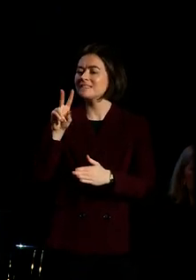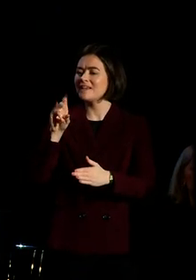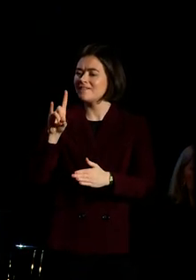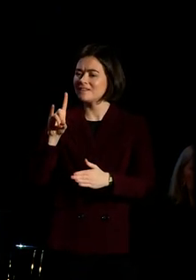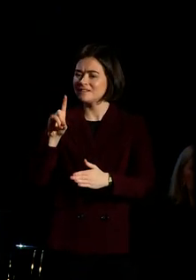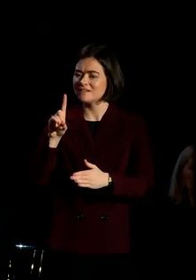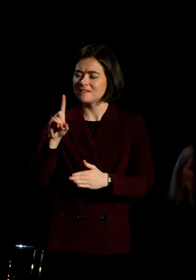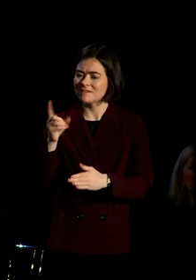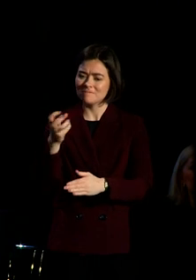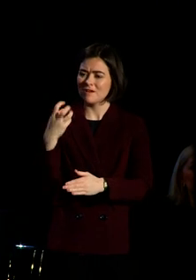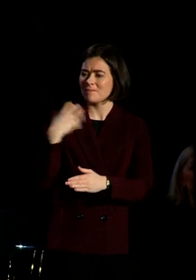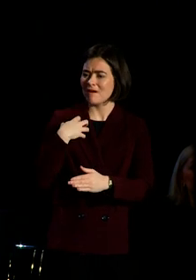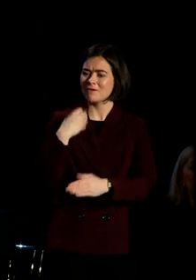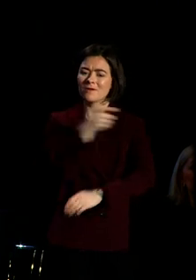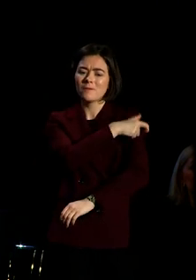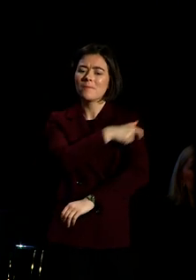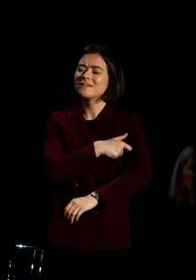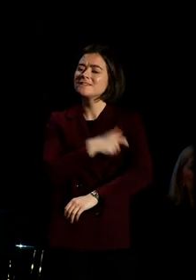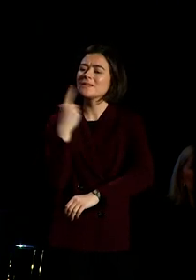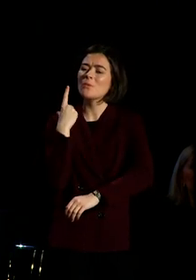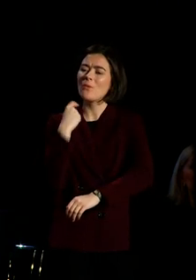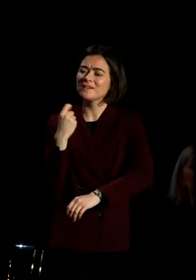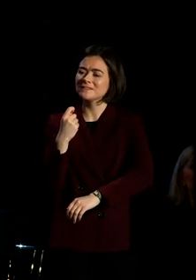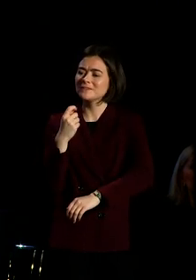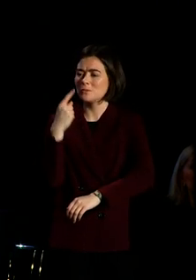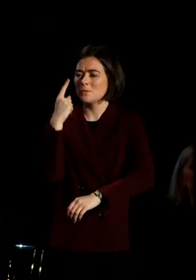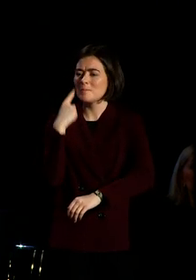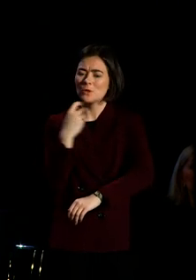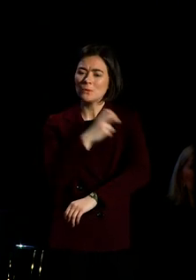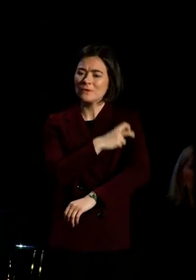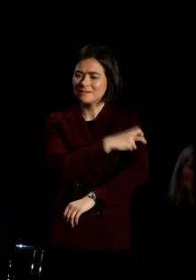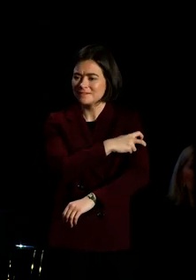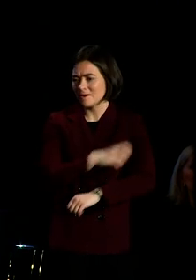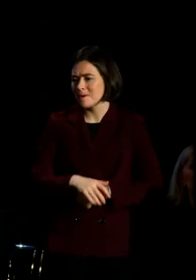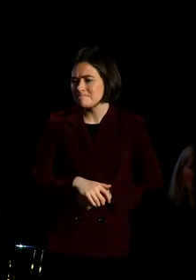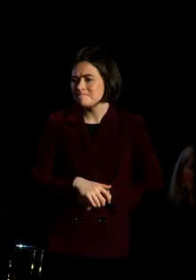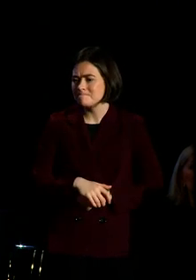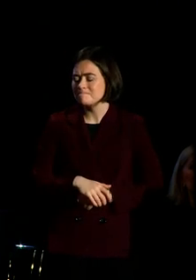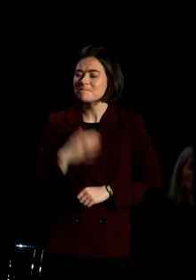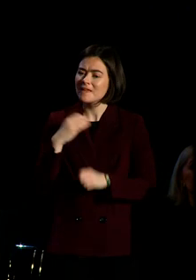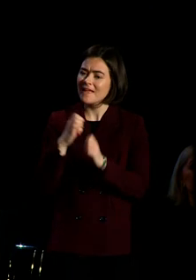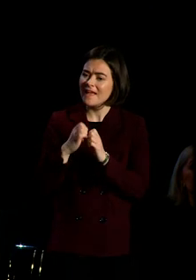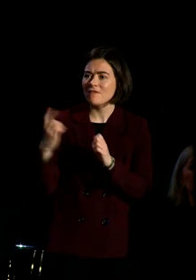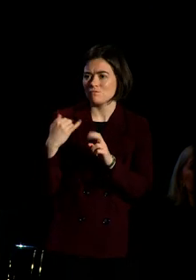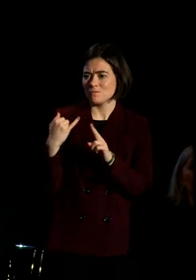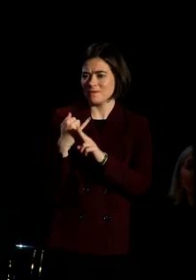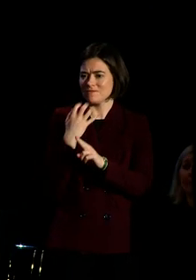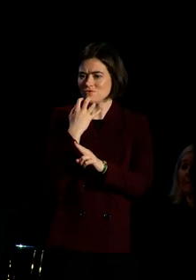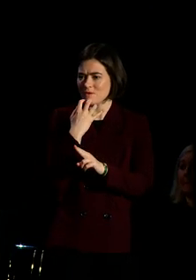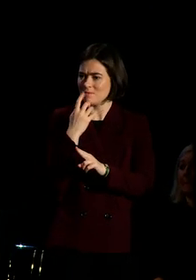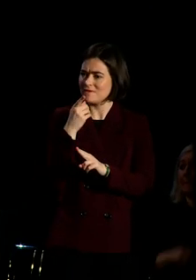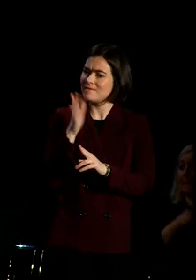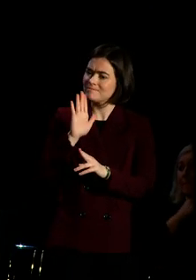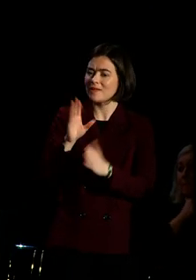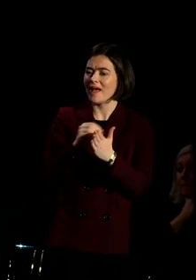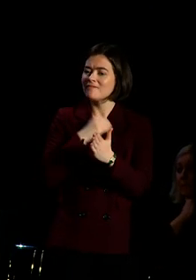badges, or white armbands with blue stars on them. Like everyone in Germany, Jews were required